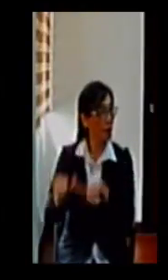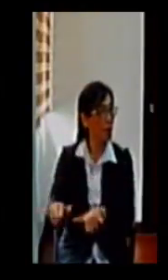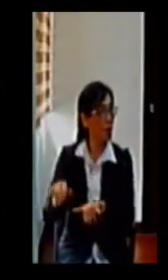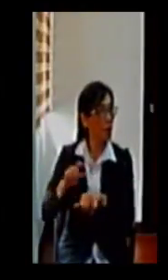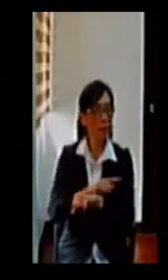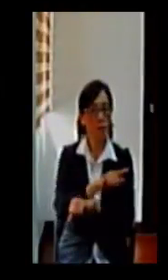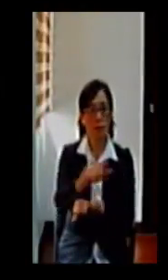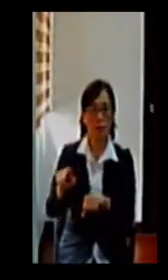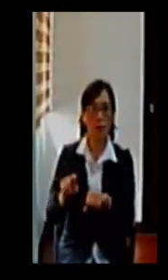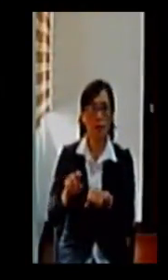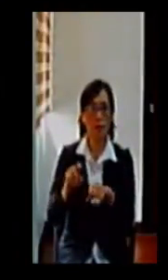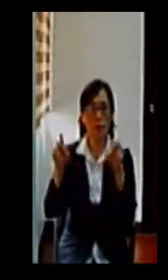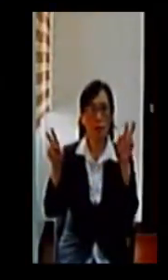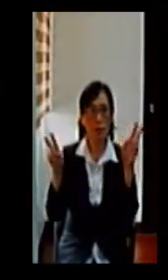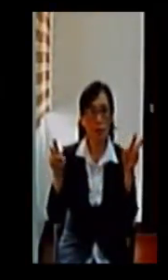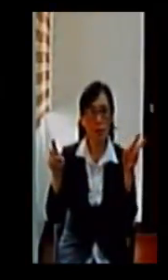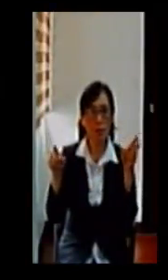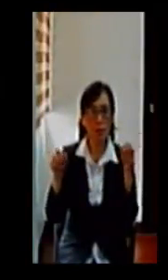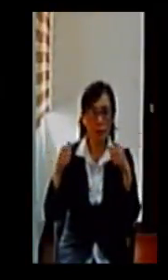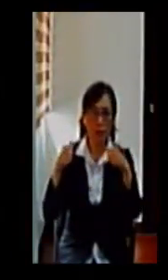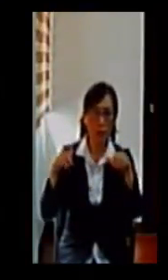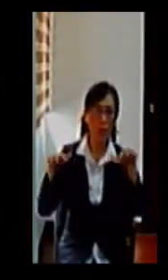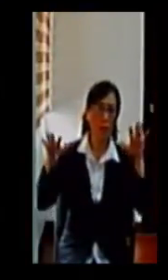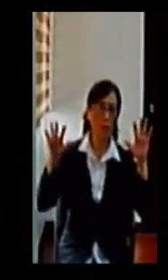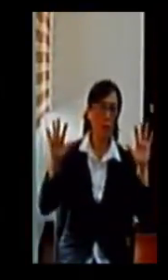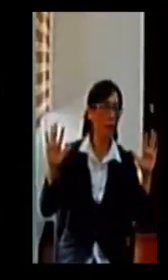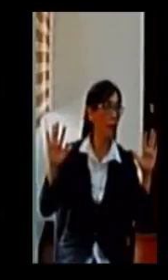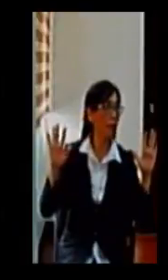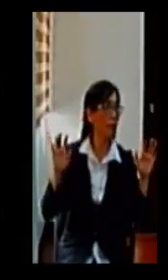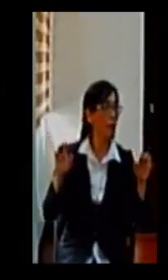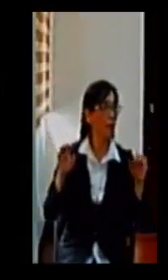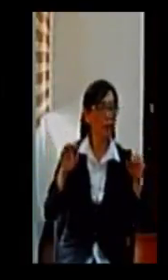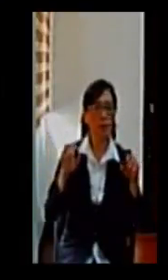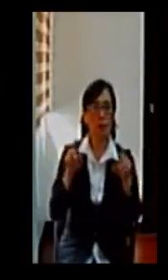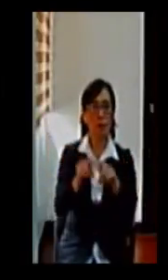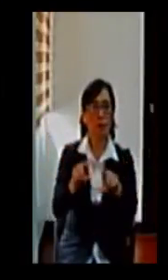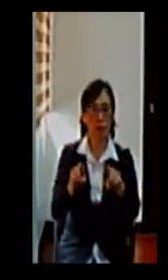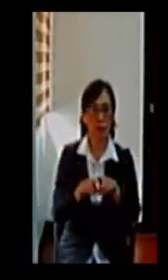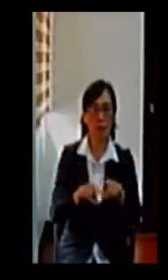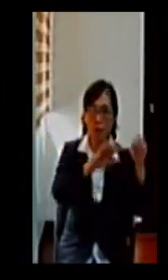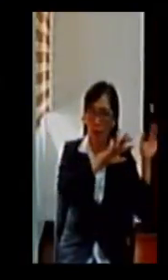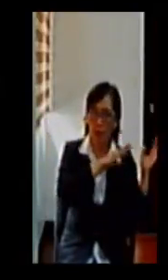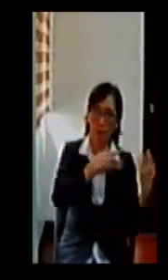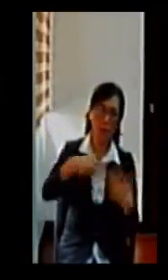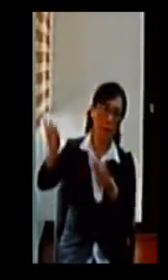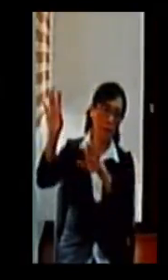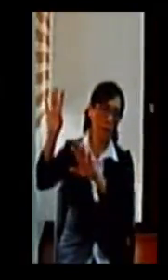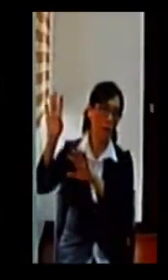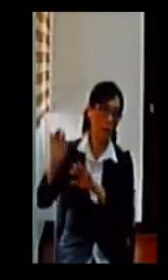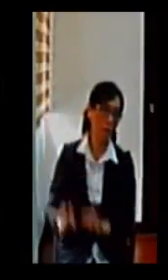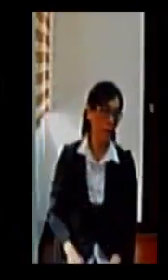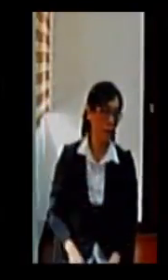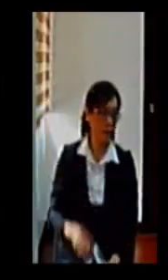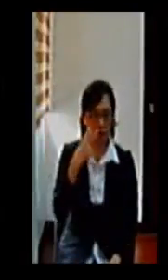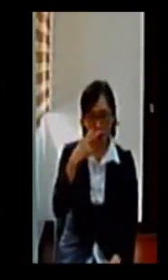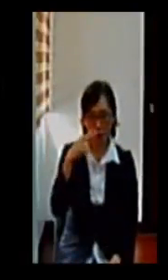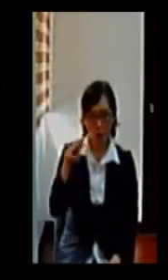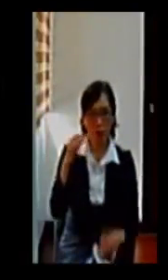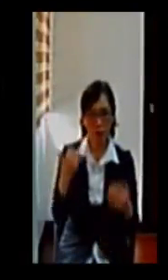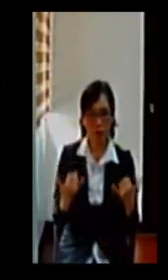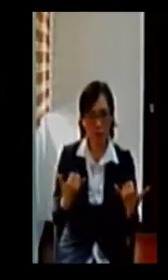titles. And as they're driven up, so is the tamarau being driven up. What we're seeing now, and also this